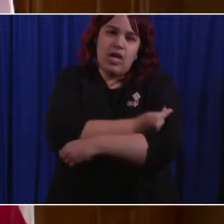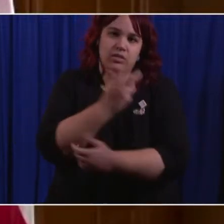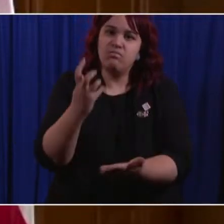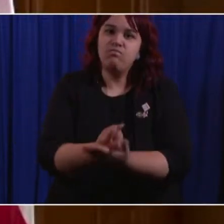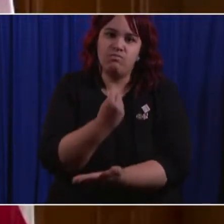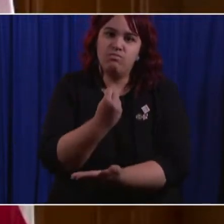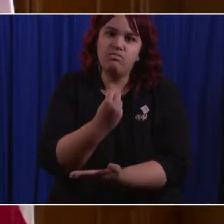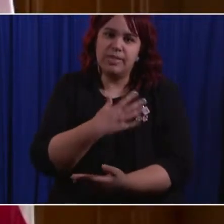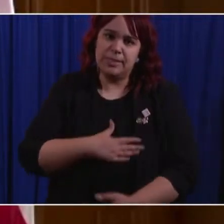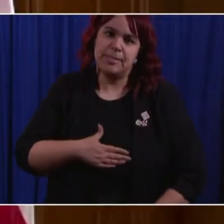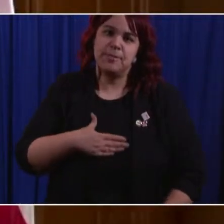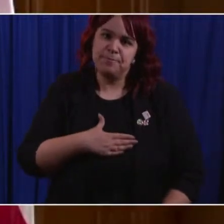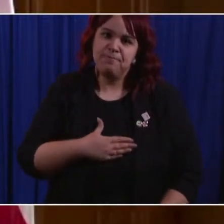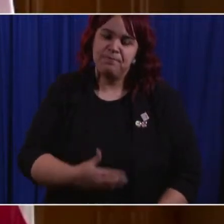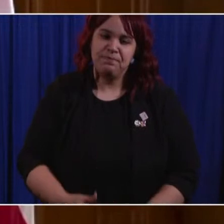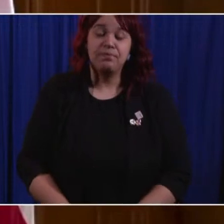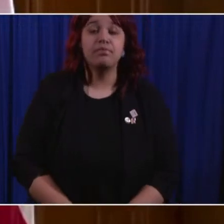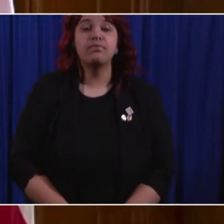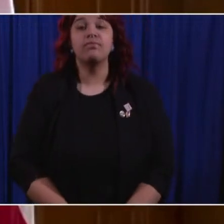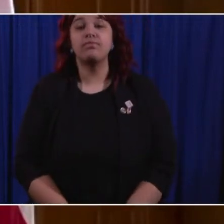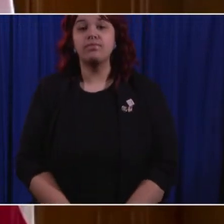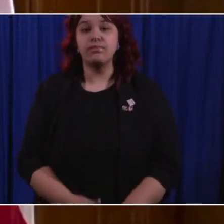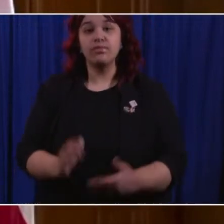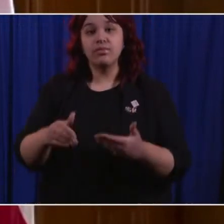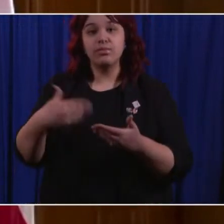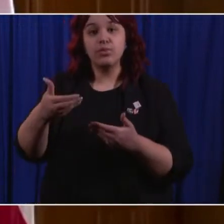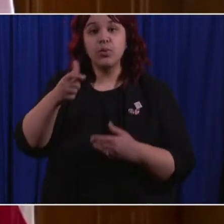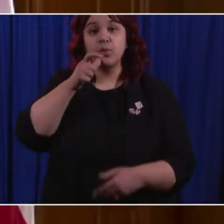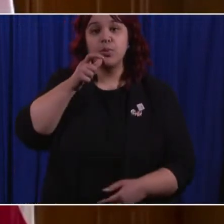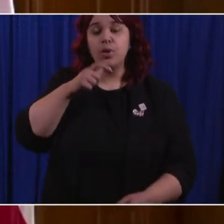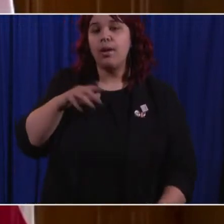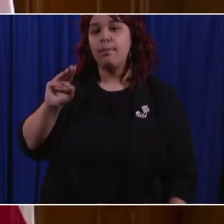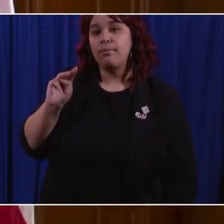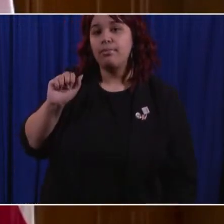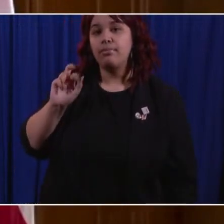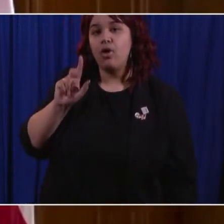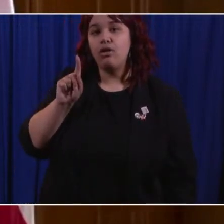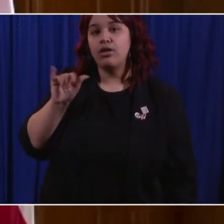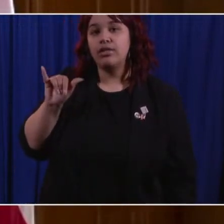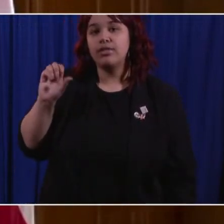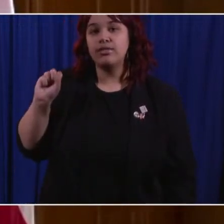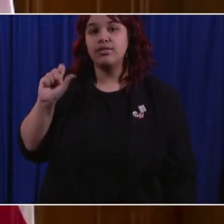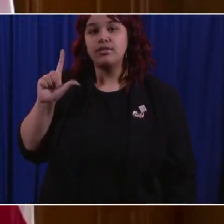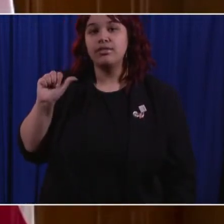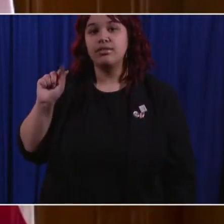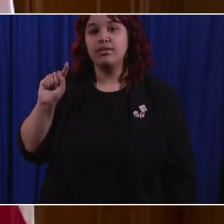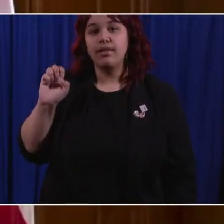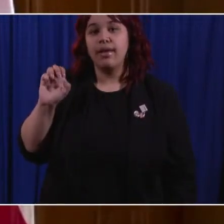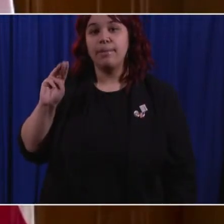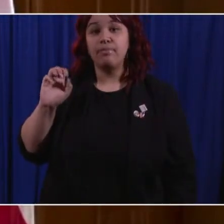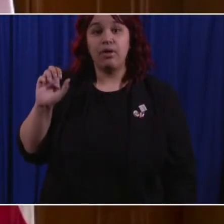Next question is from Marty Schladen at the Ohio Capital Journal. Hi, Governor. Marty.